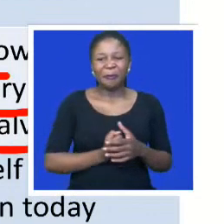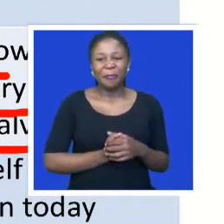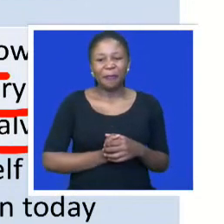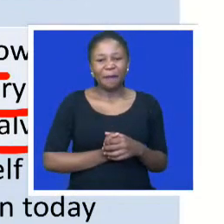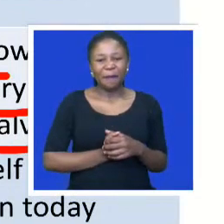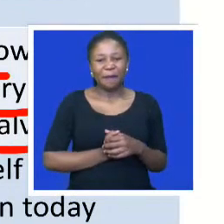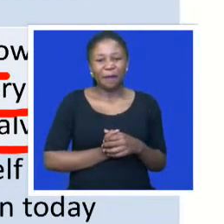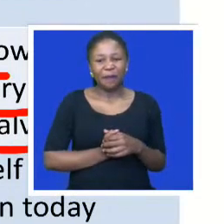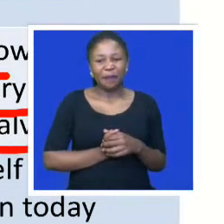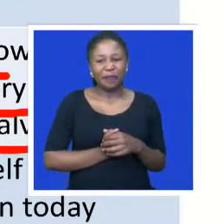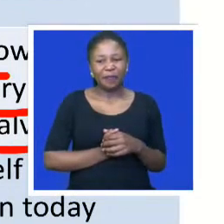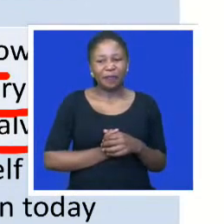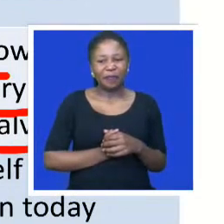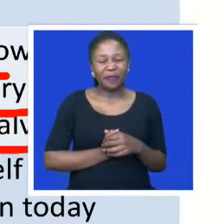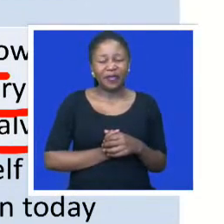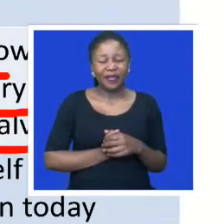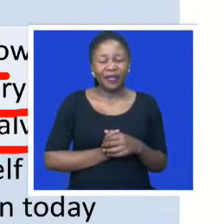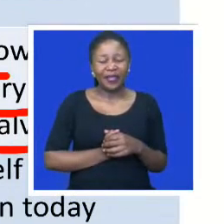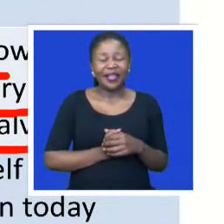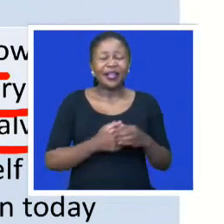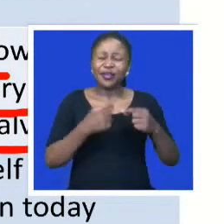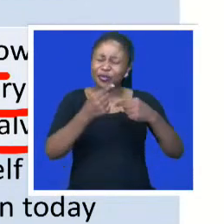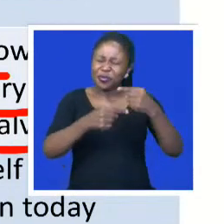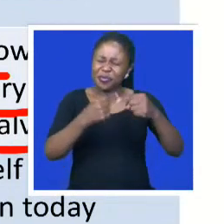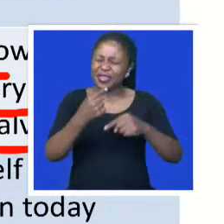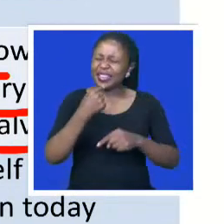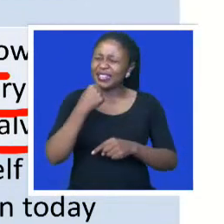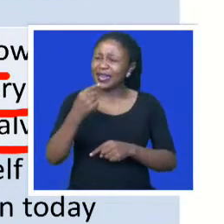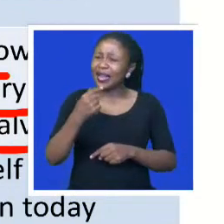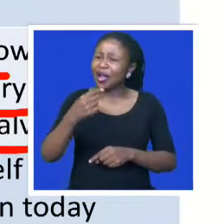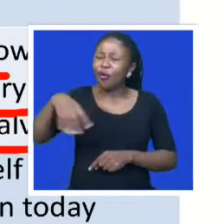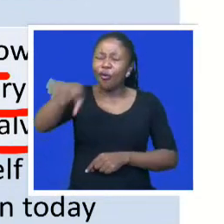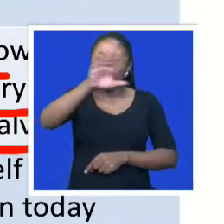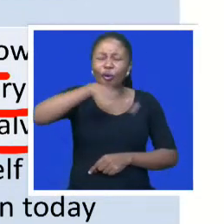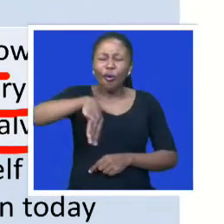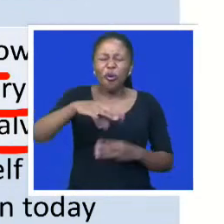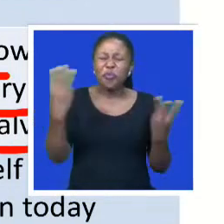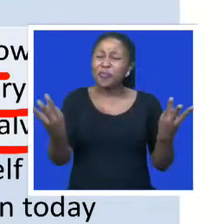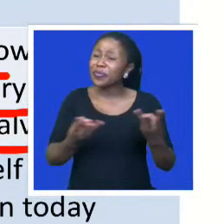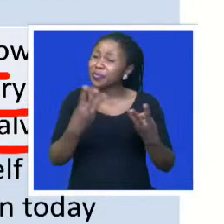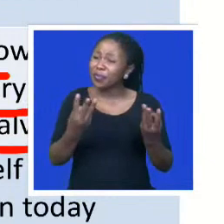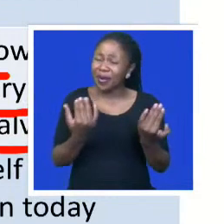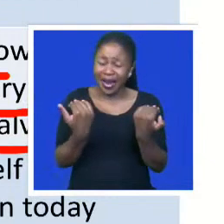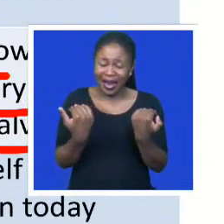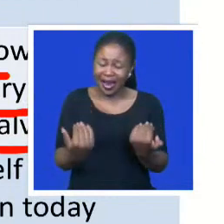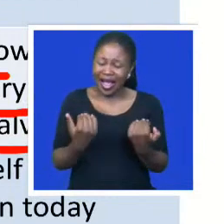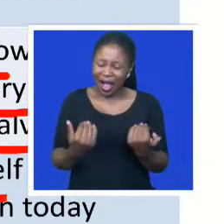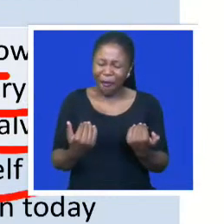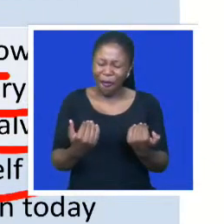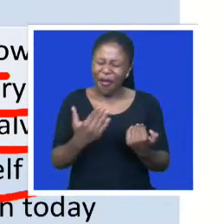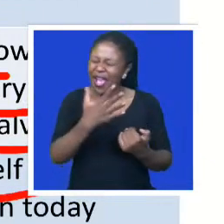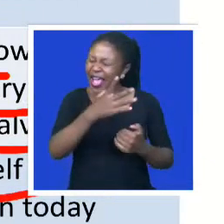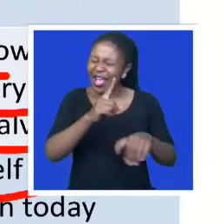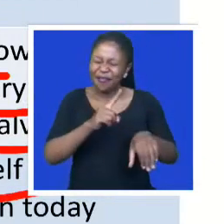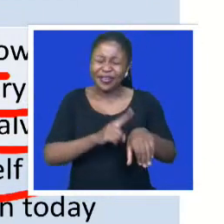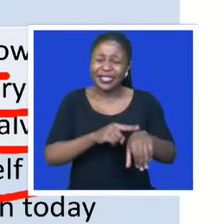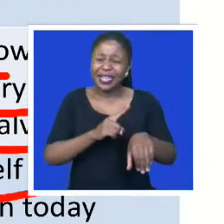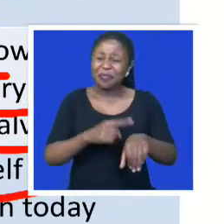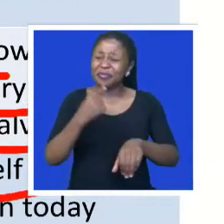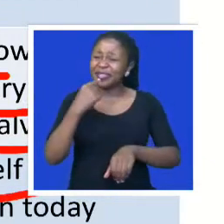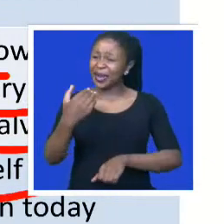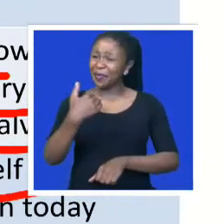henceforth all generations will call me blessed. Mary regards herself